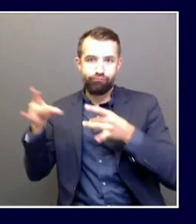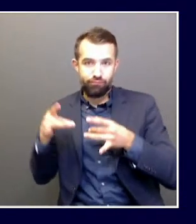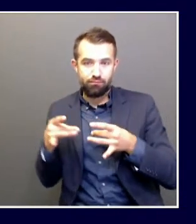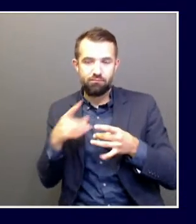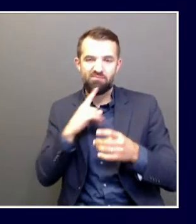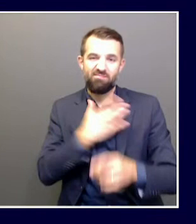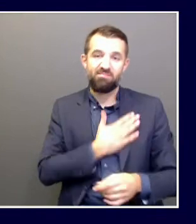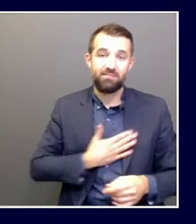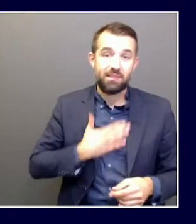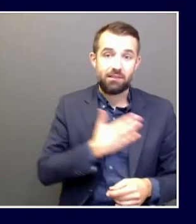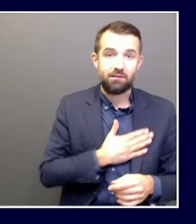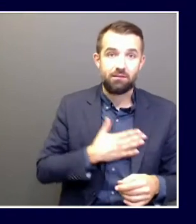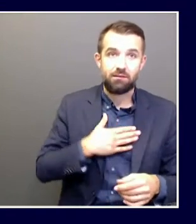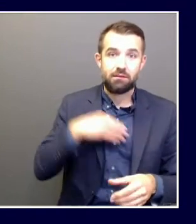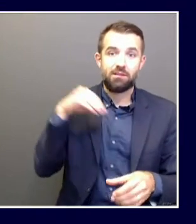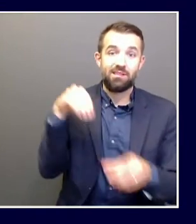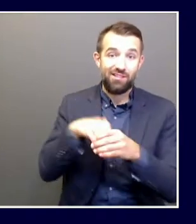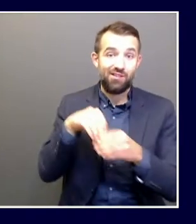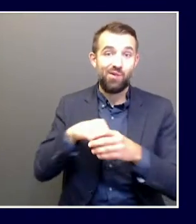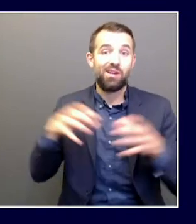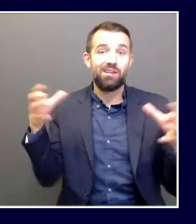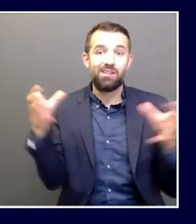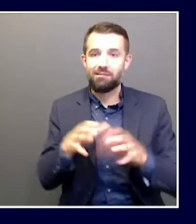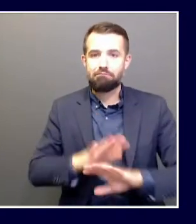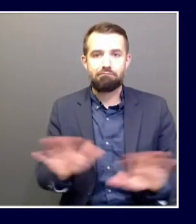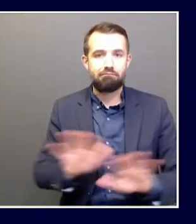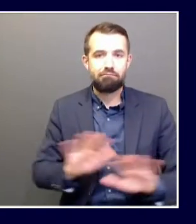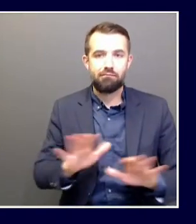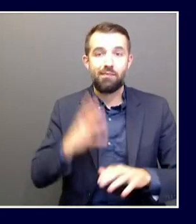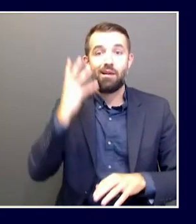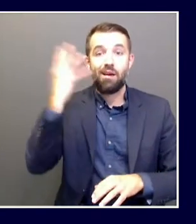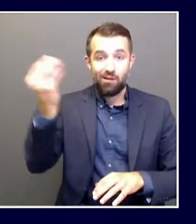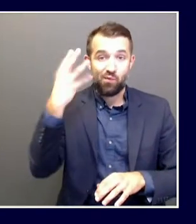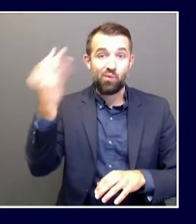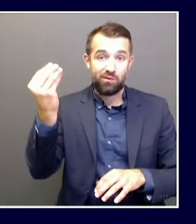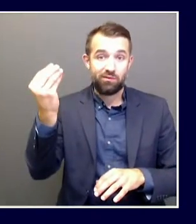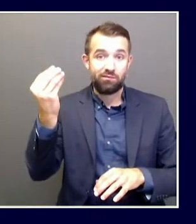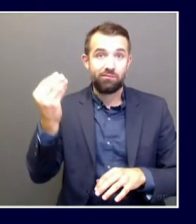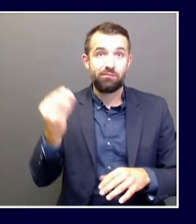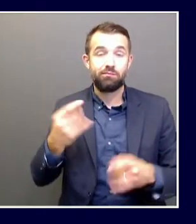opposed to indoors are all steps that people can take and still gather safely.